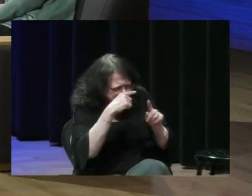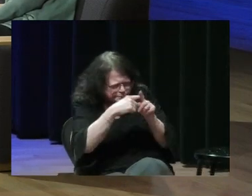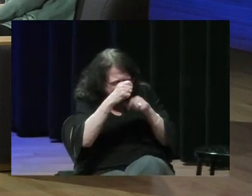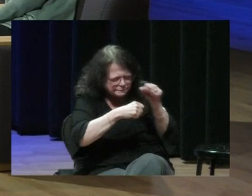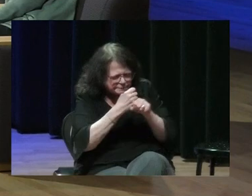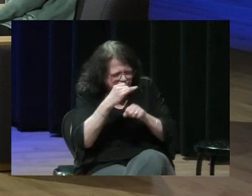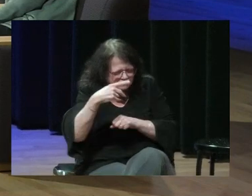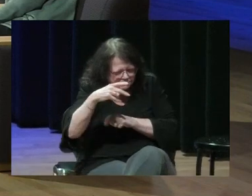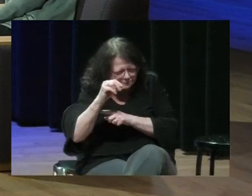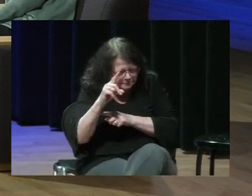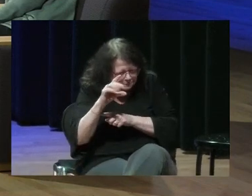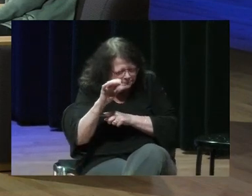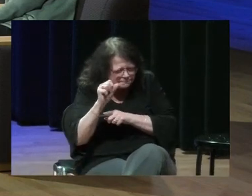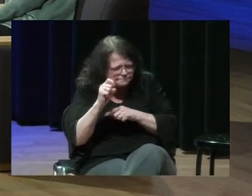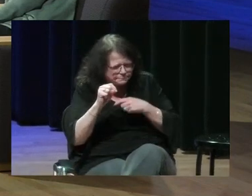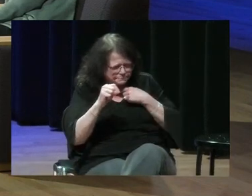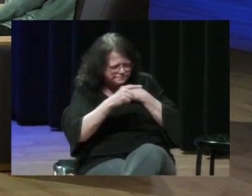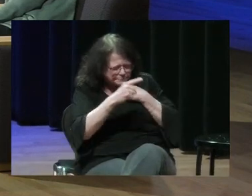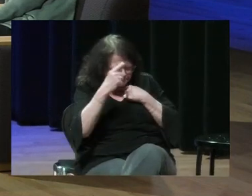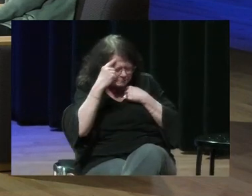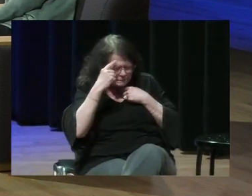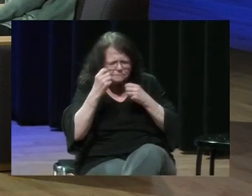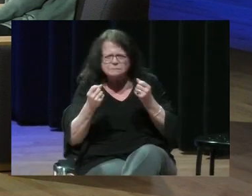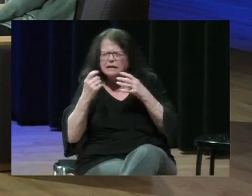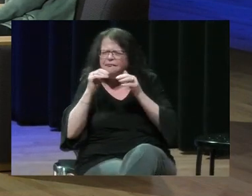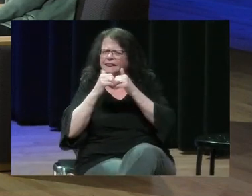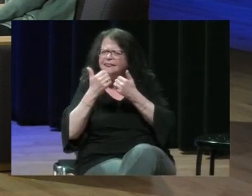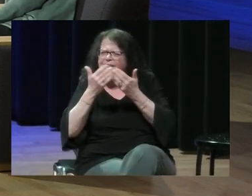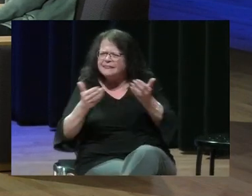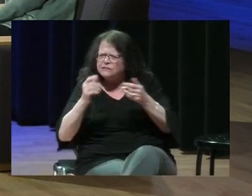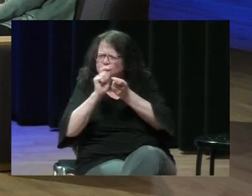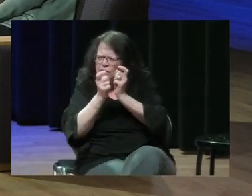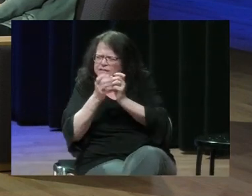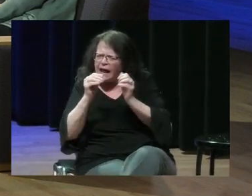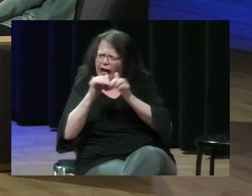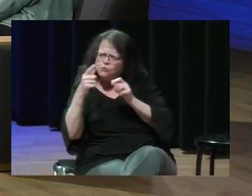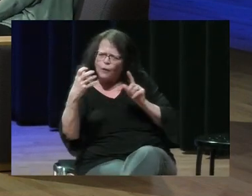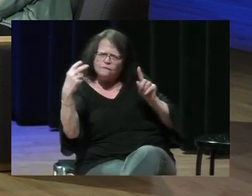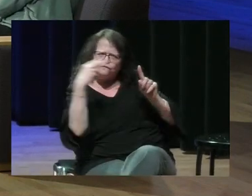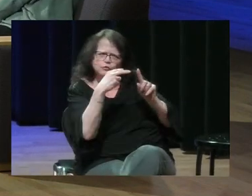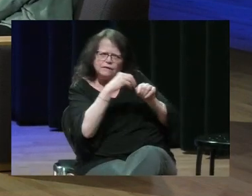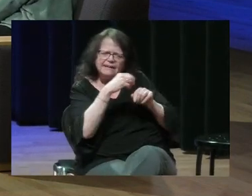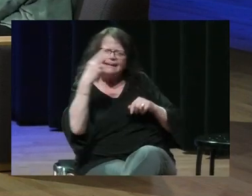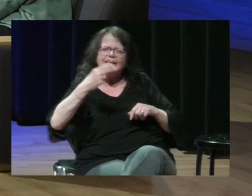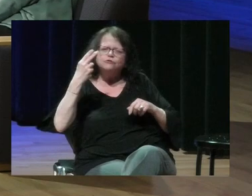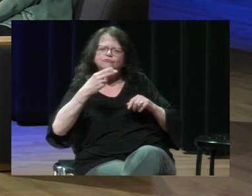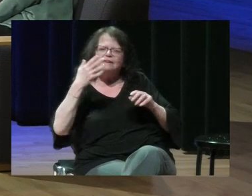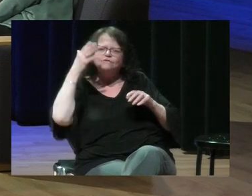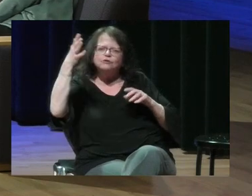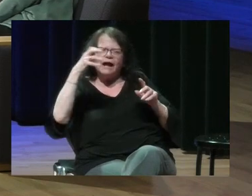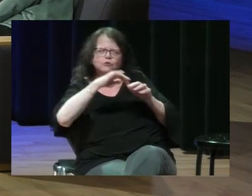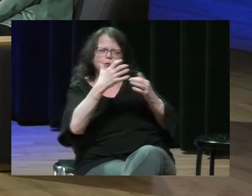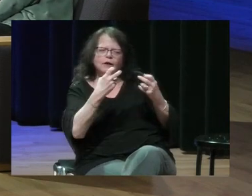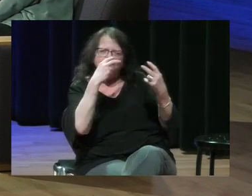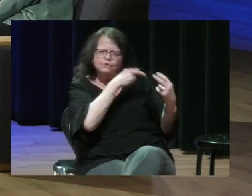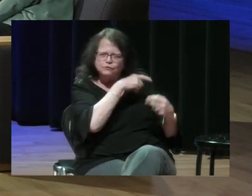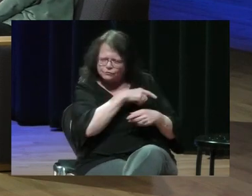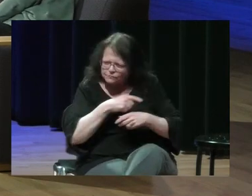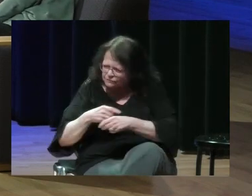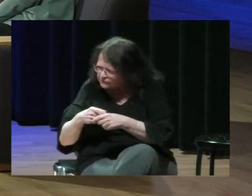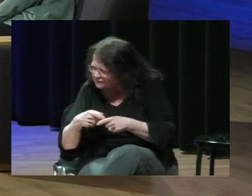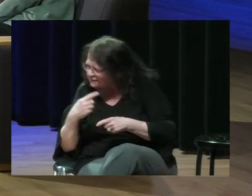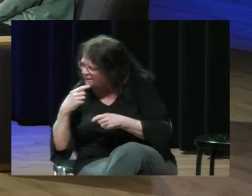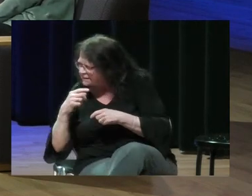do you think things have changed and how do you want to be viewed in history? No. I love that